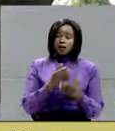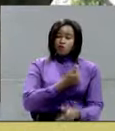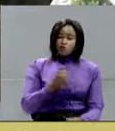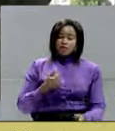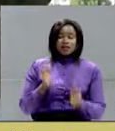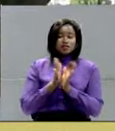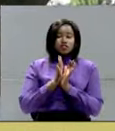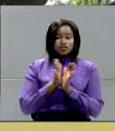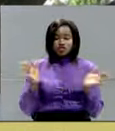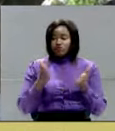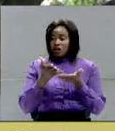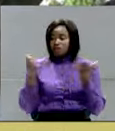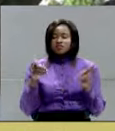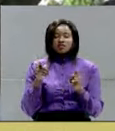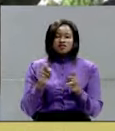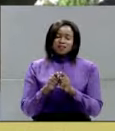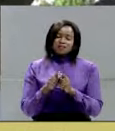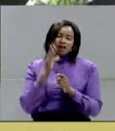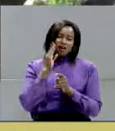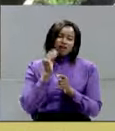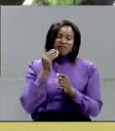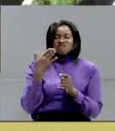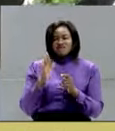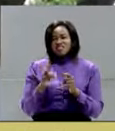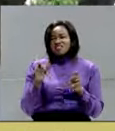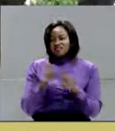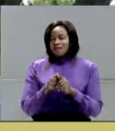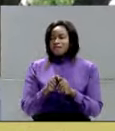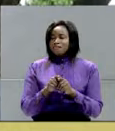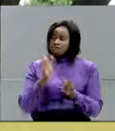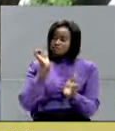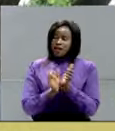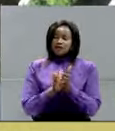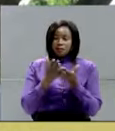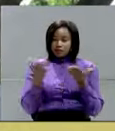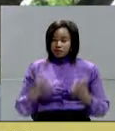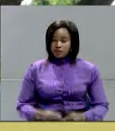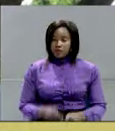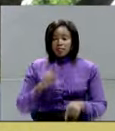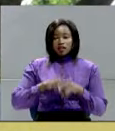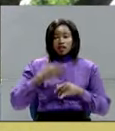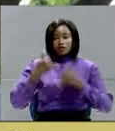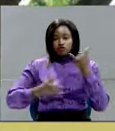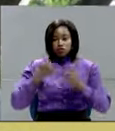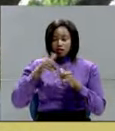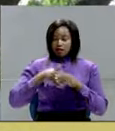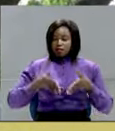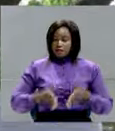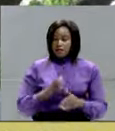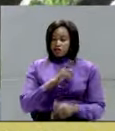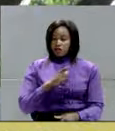general have also undergone similar atrocities. As we rejoice in the birth of our Lord and